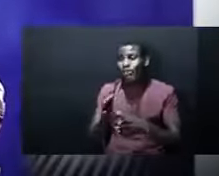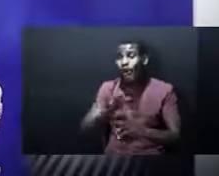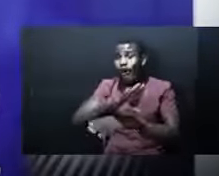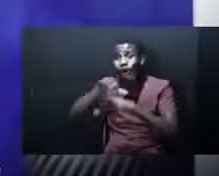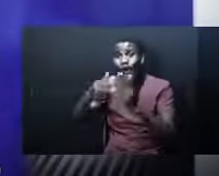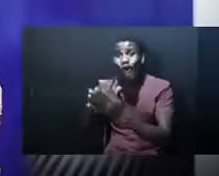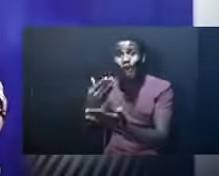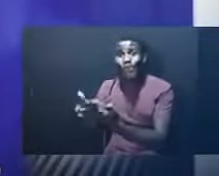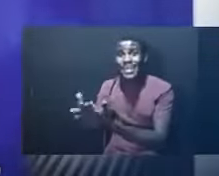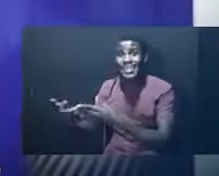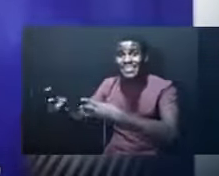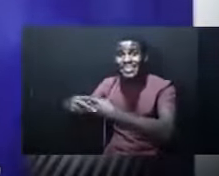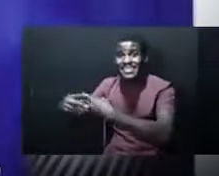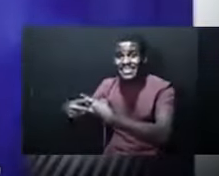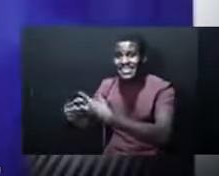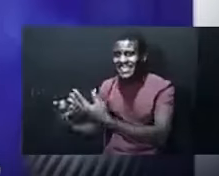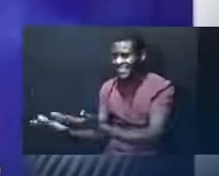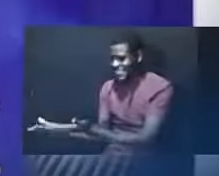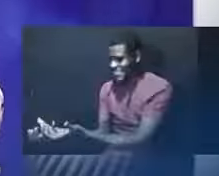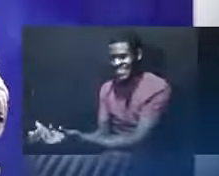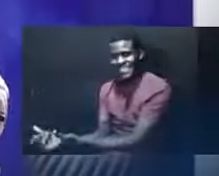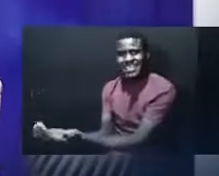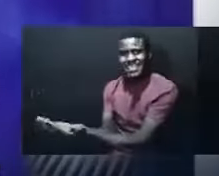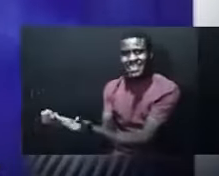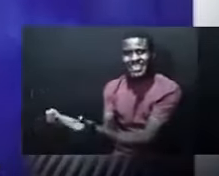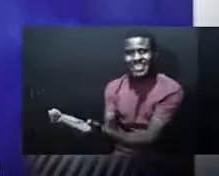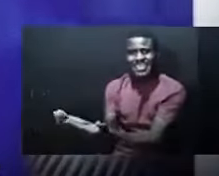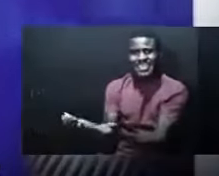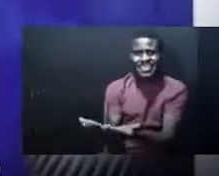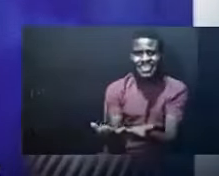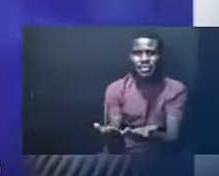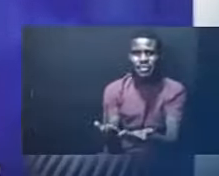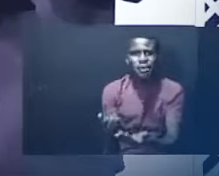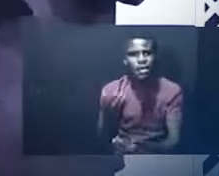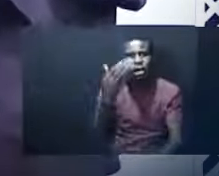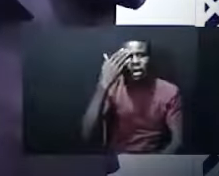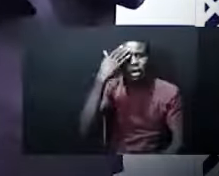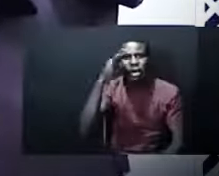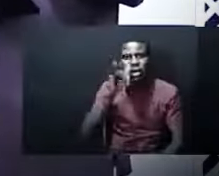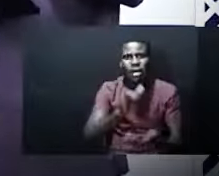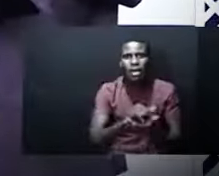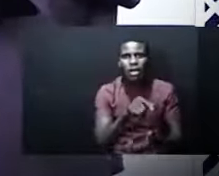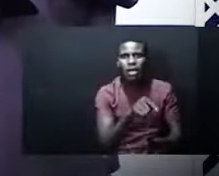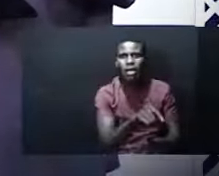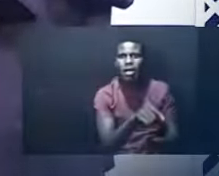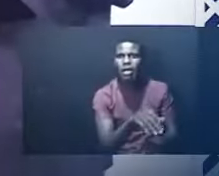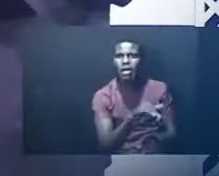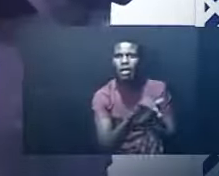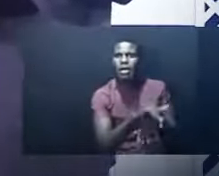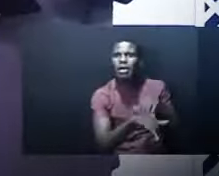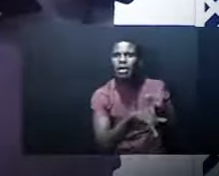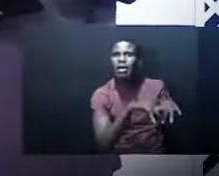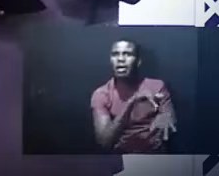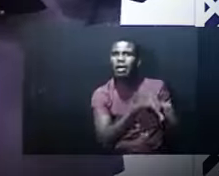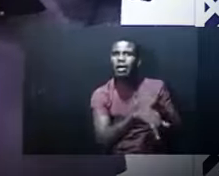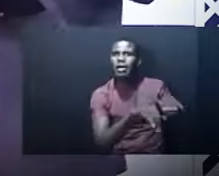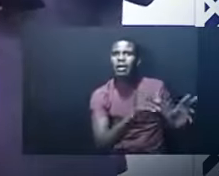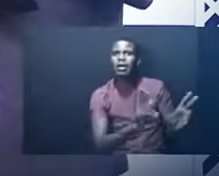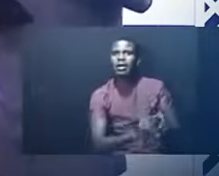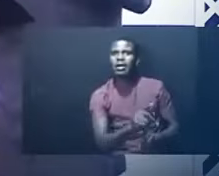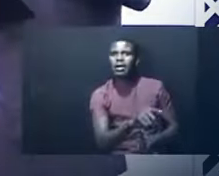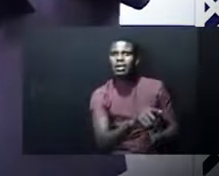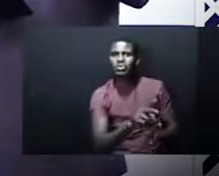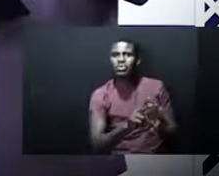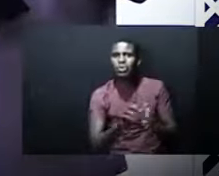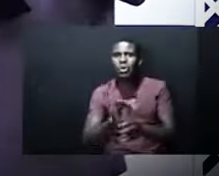had. And not knowing that these were fraudulent guys. And all that she had, she lost it.